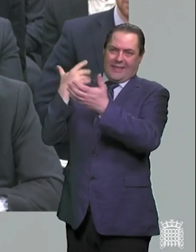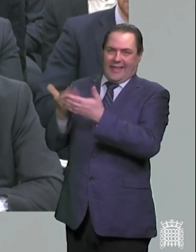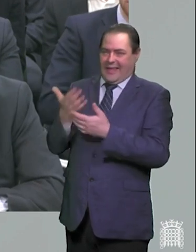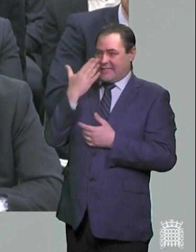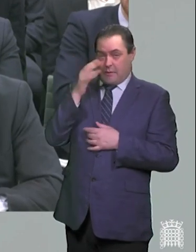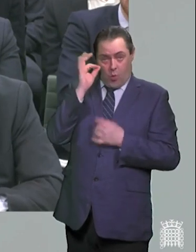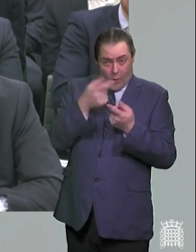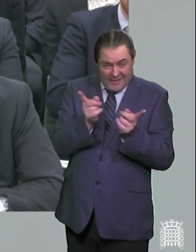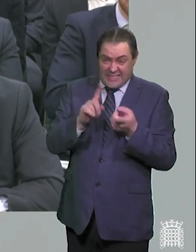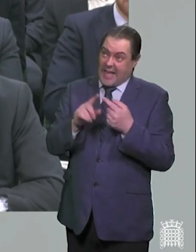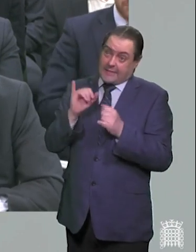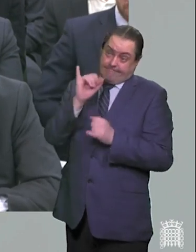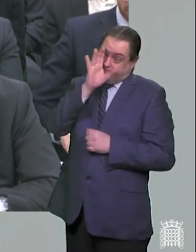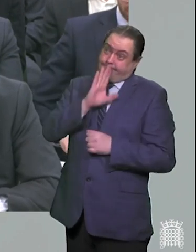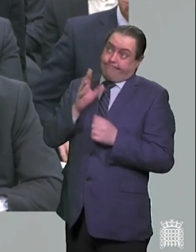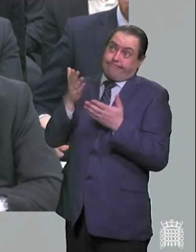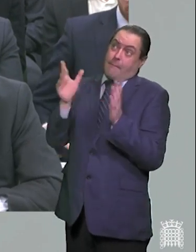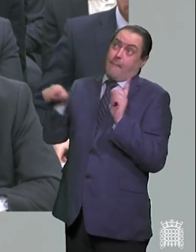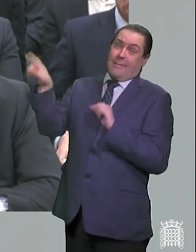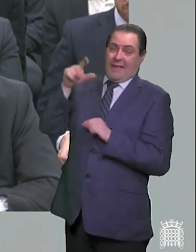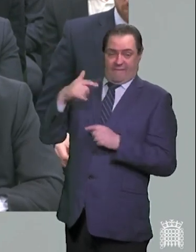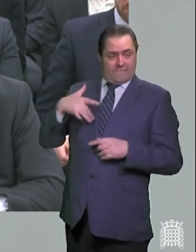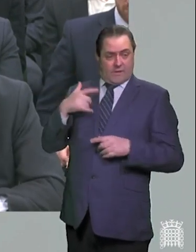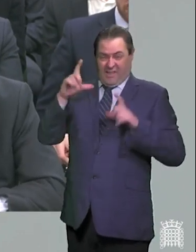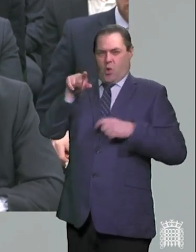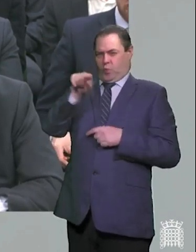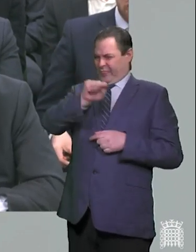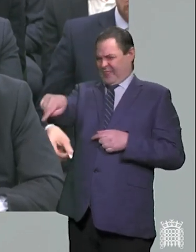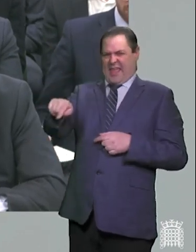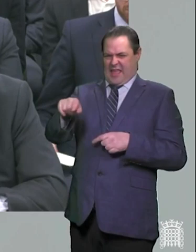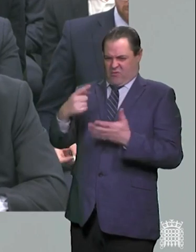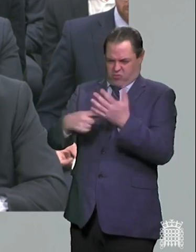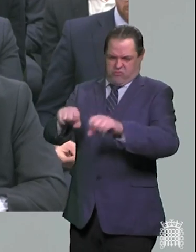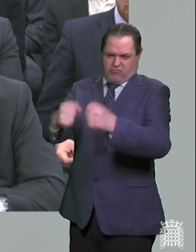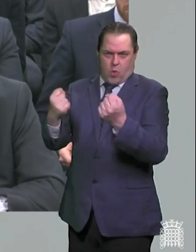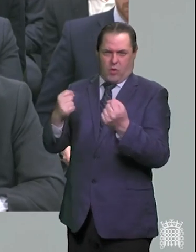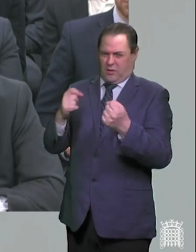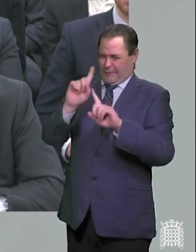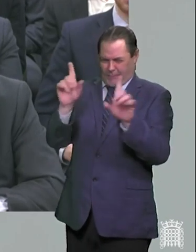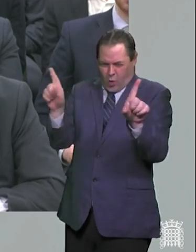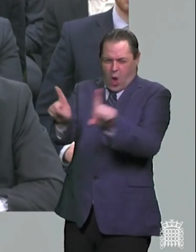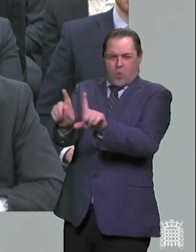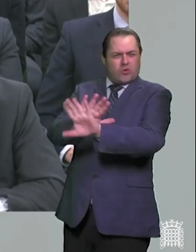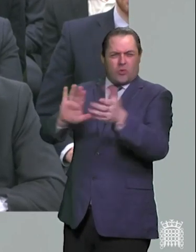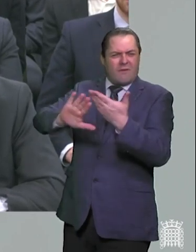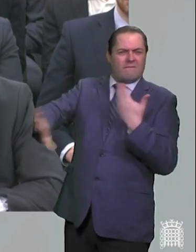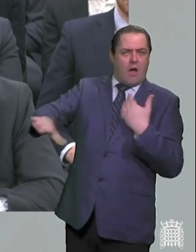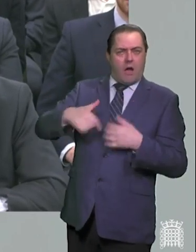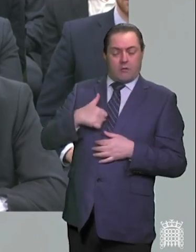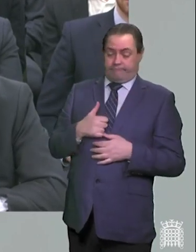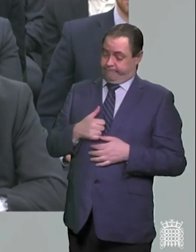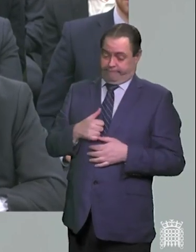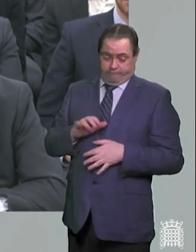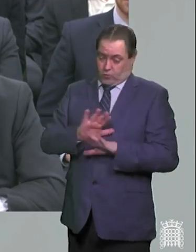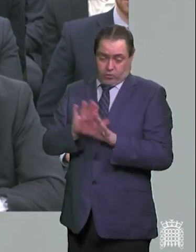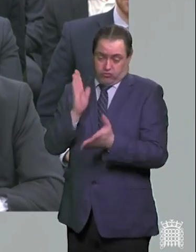public that they show me attending rule-breaking parties where no one was social distancing. They show nothing of the